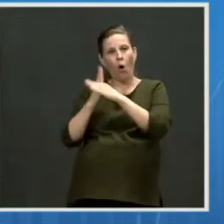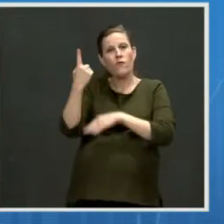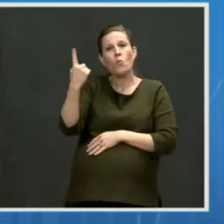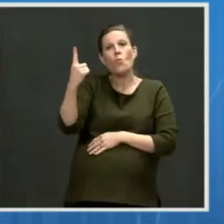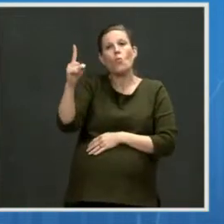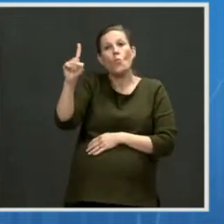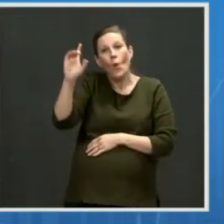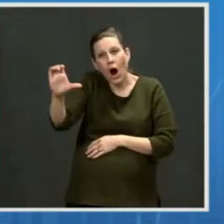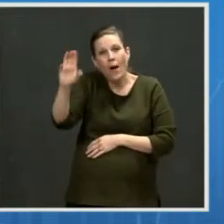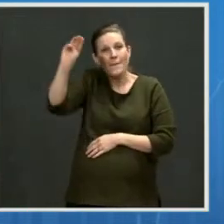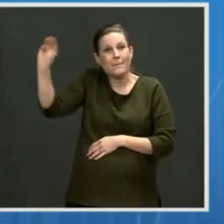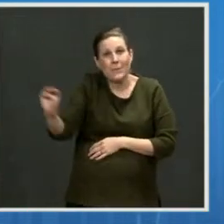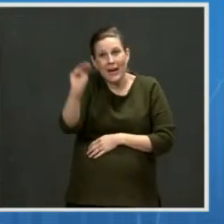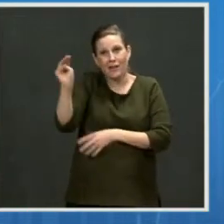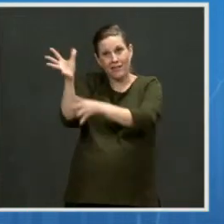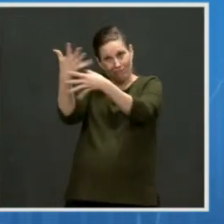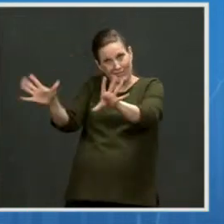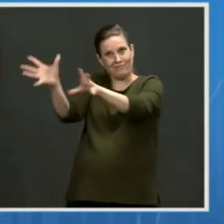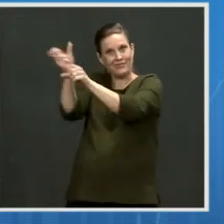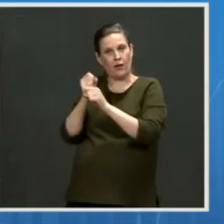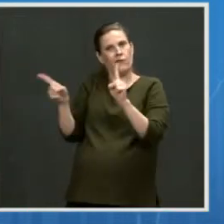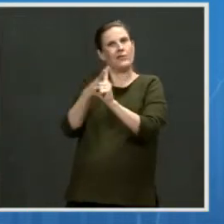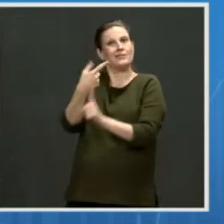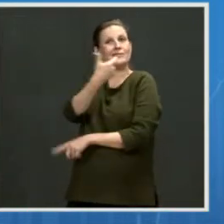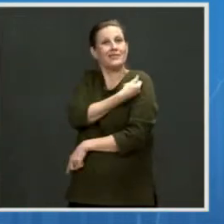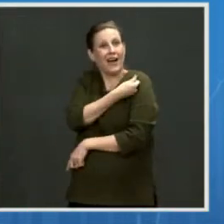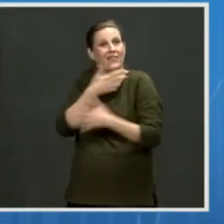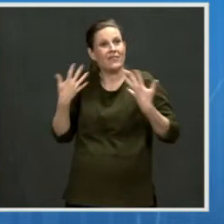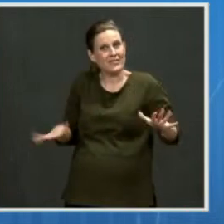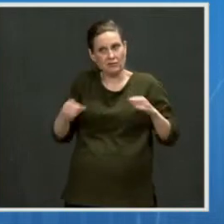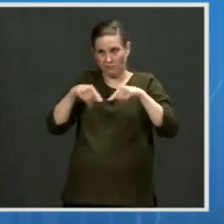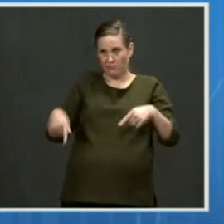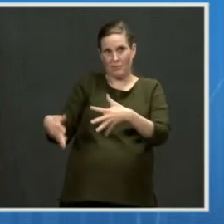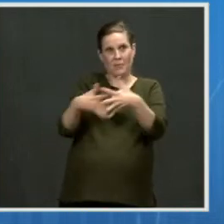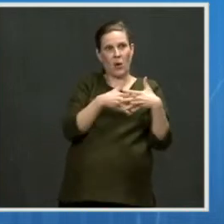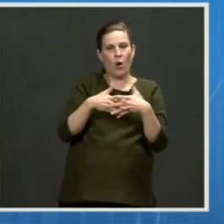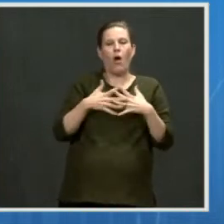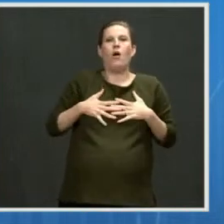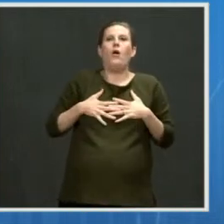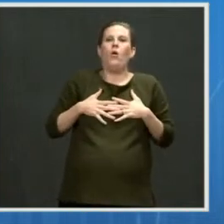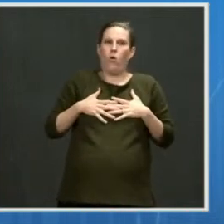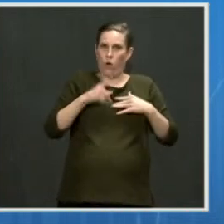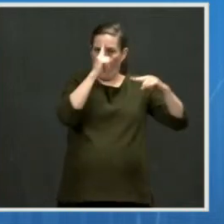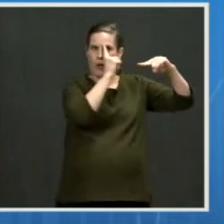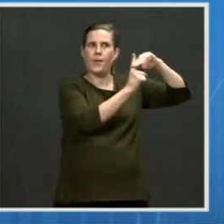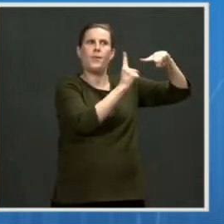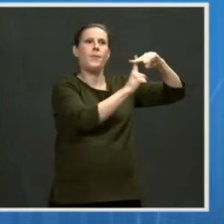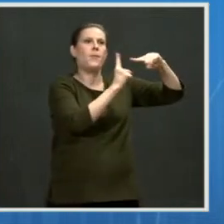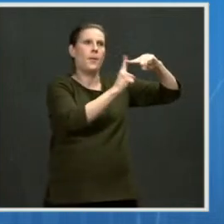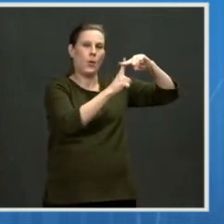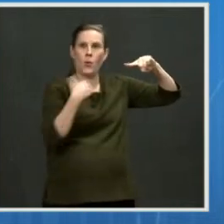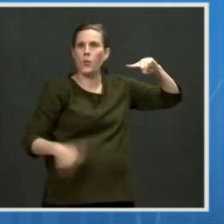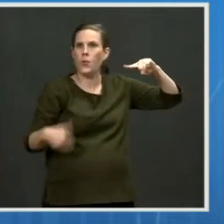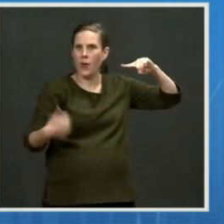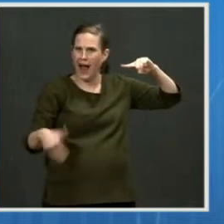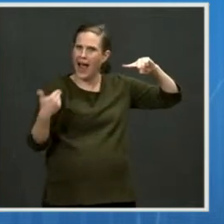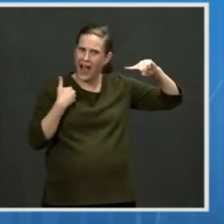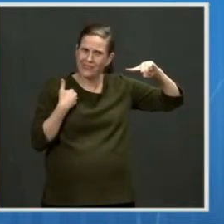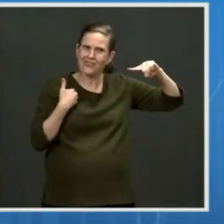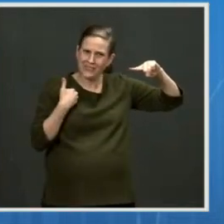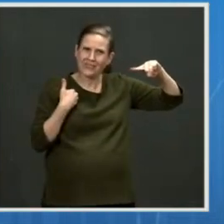of the COVID-19 vaccine in the United States, a remarkable feat in such a short period of time. Further,